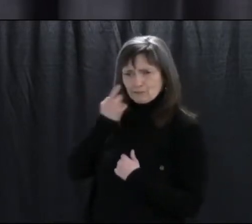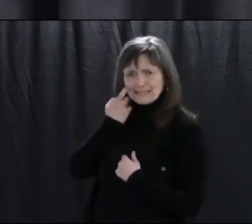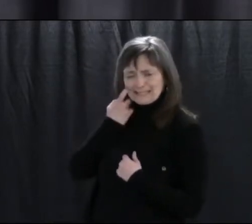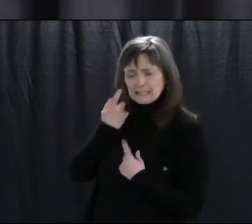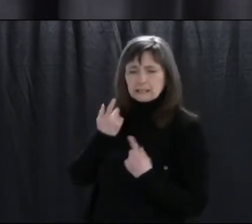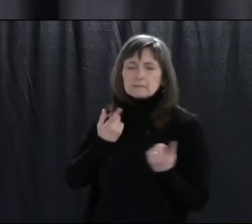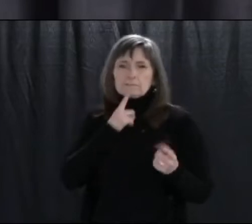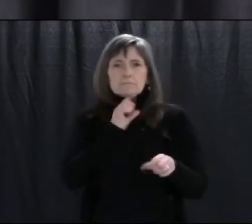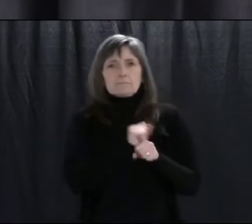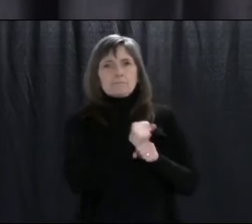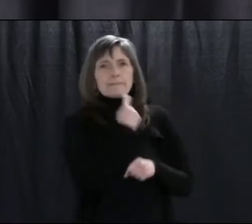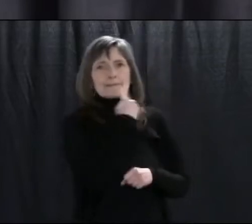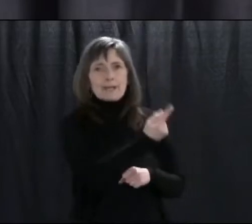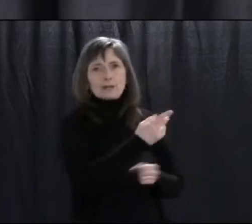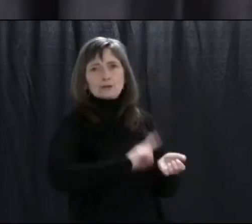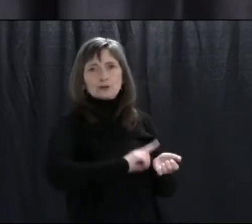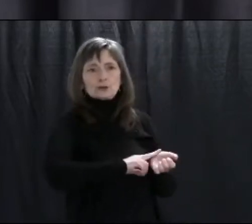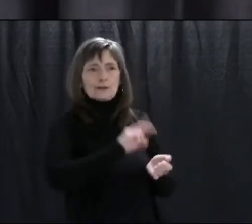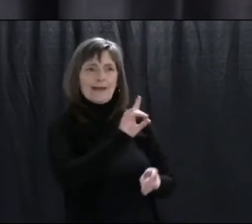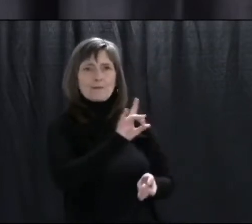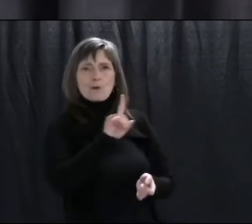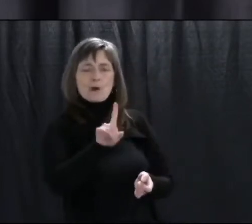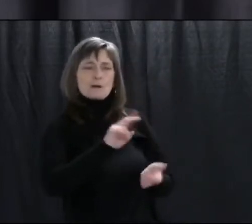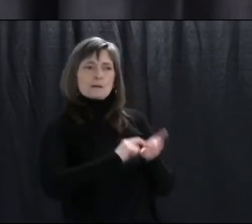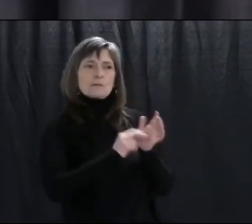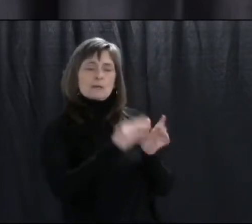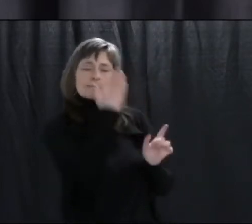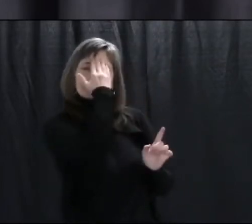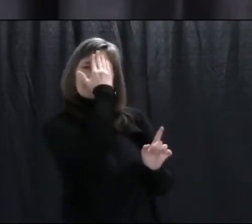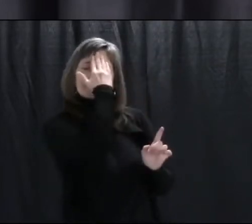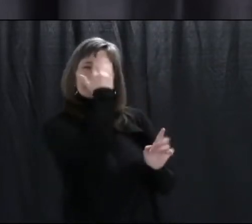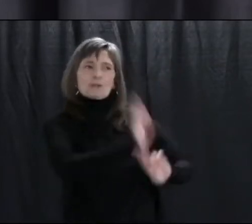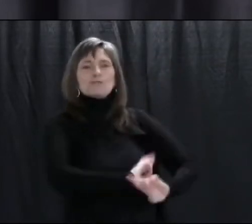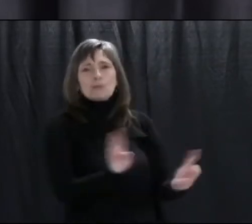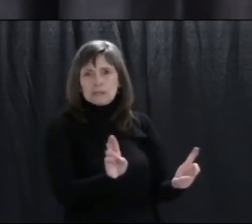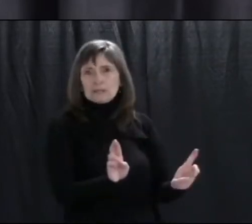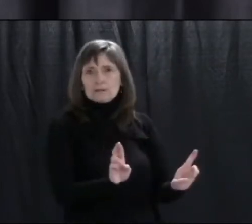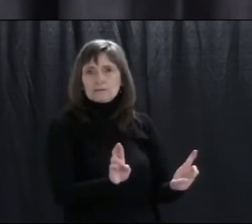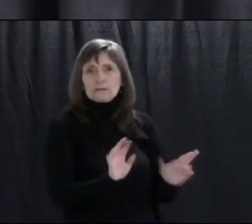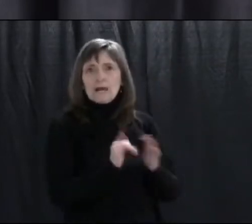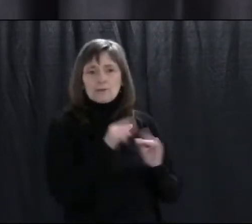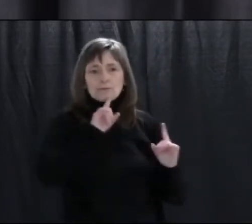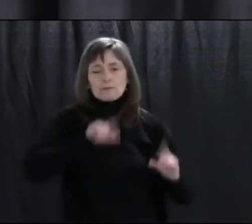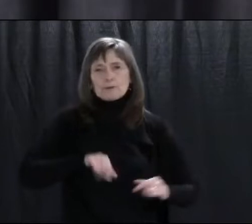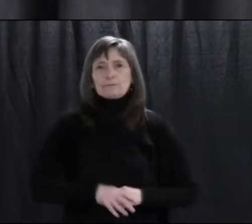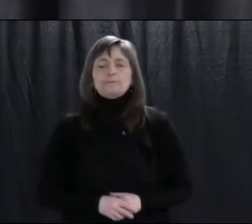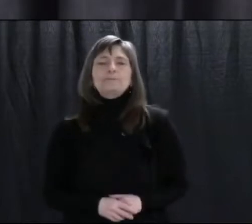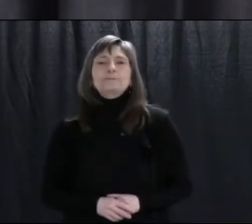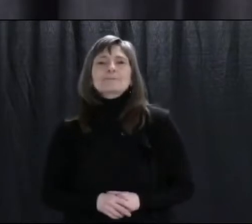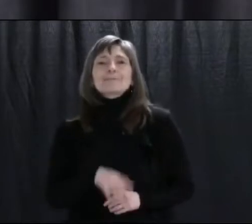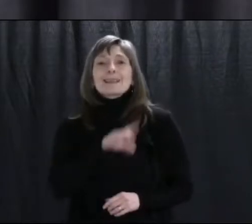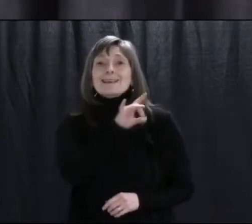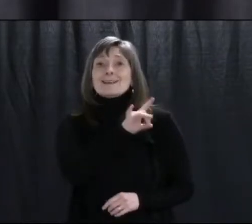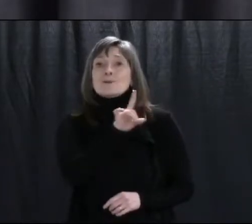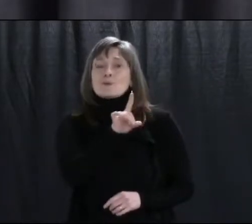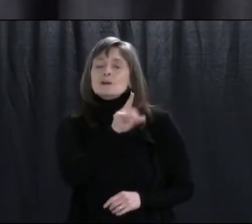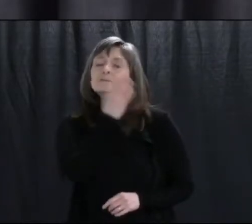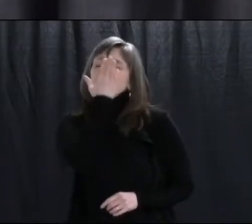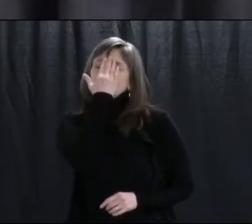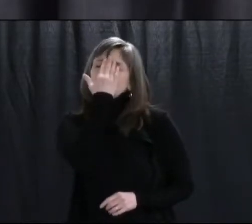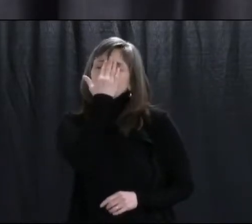that so our first responders can be appropriately prepared. 811 at the moment is challenged